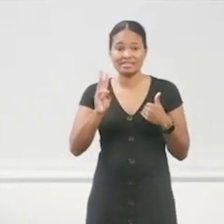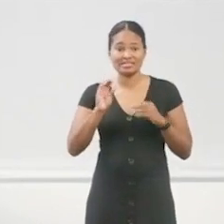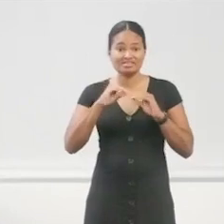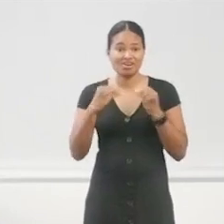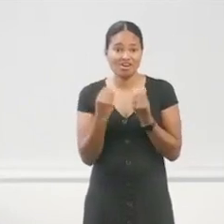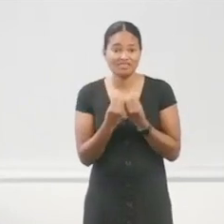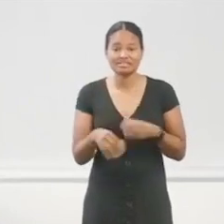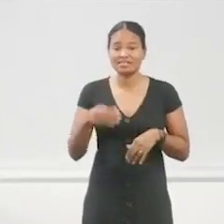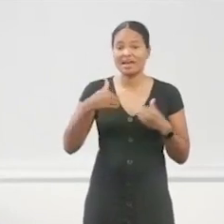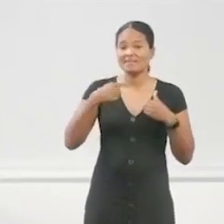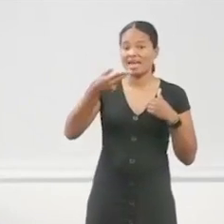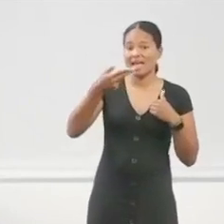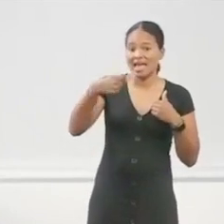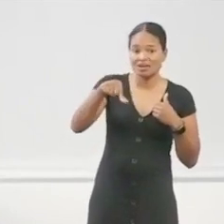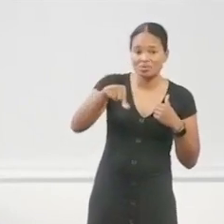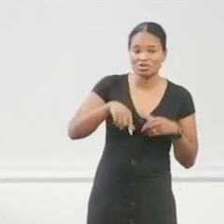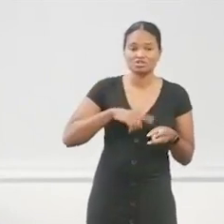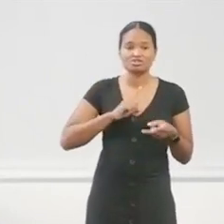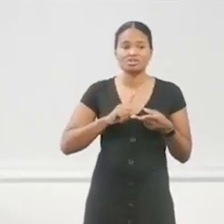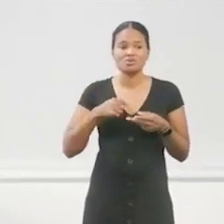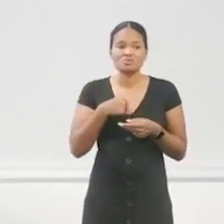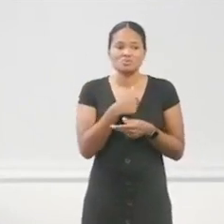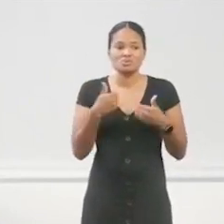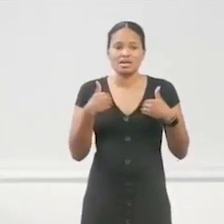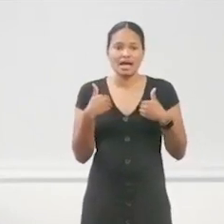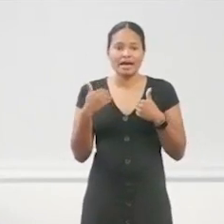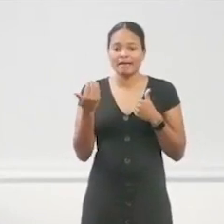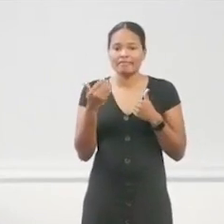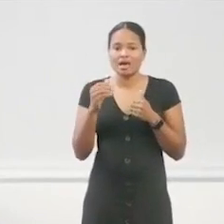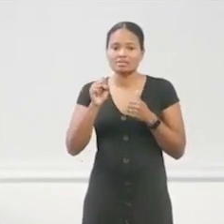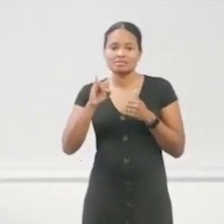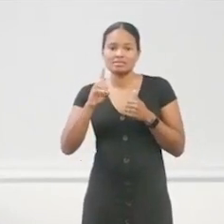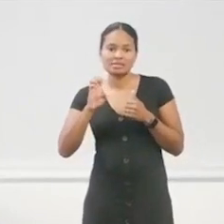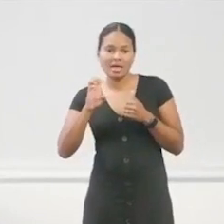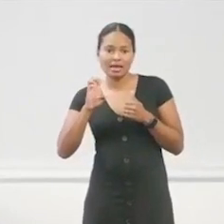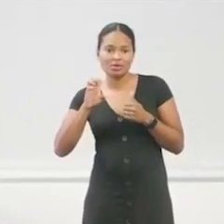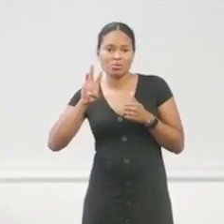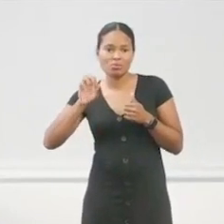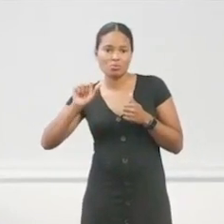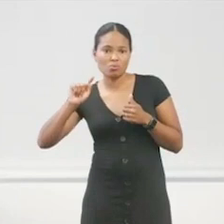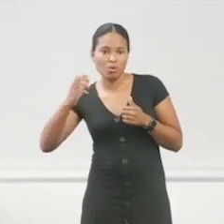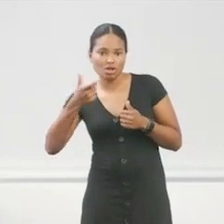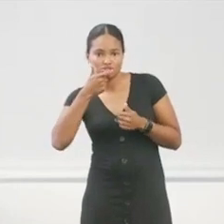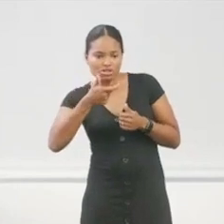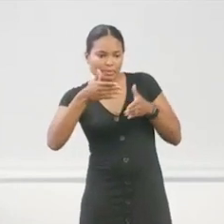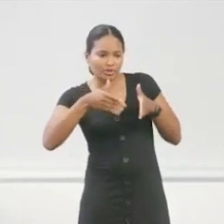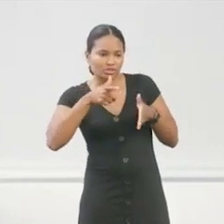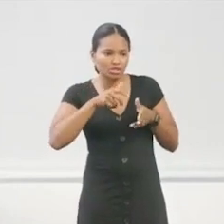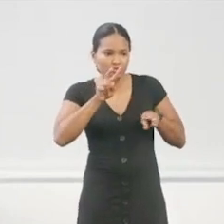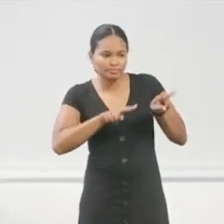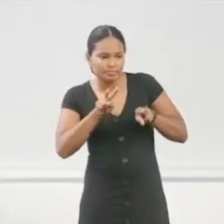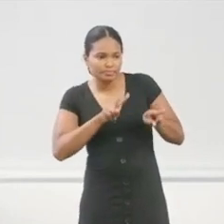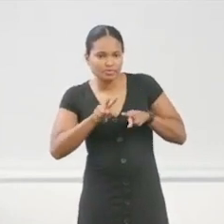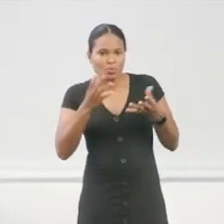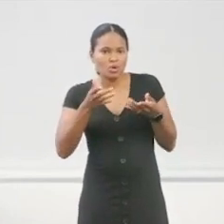headquarters. We have a CyWatch that you can reach out to for information. That's a resource. They look at all the stuff going on around the